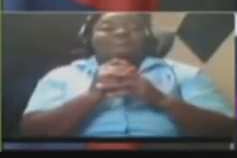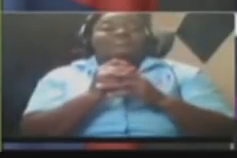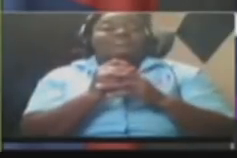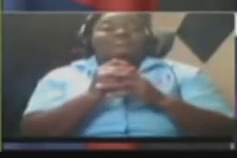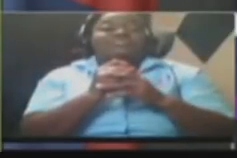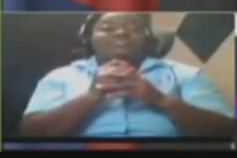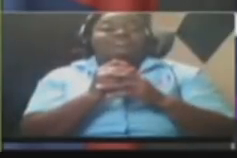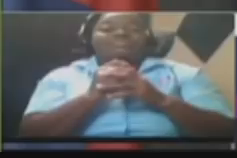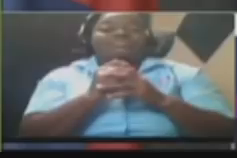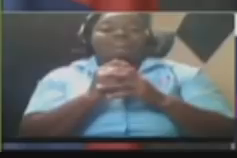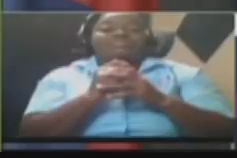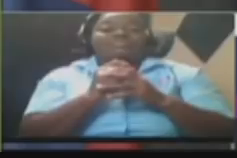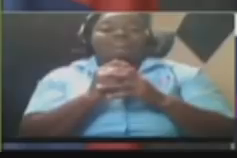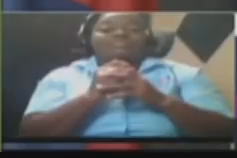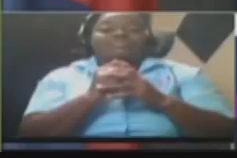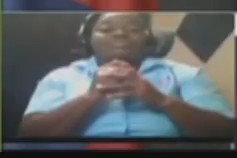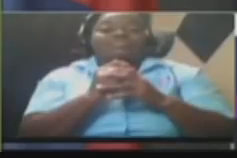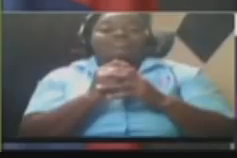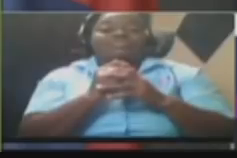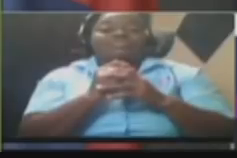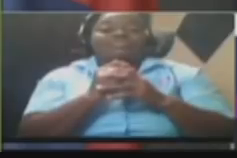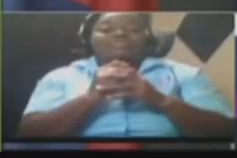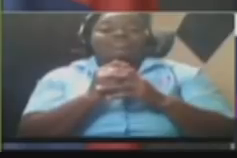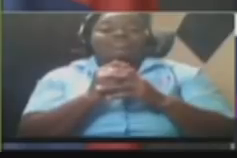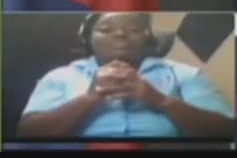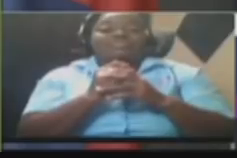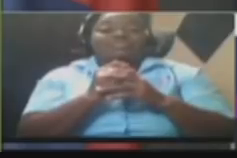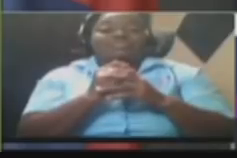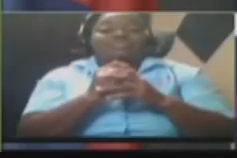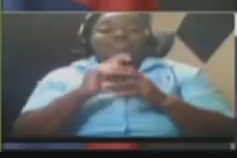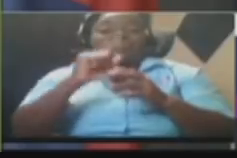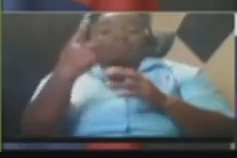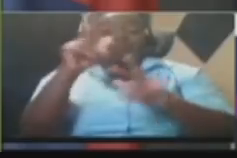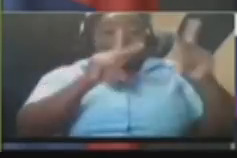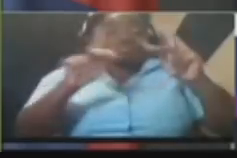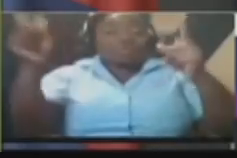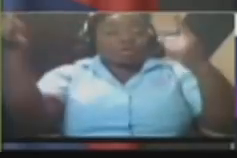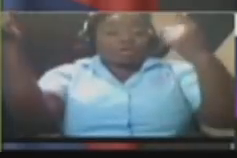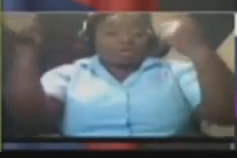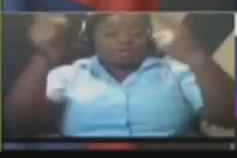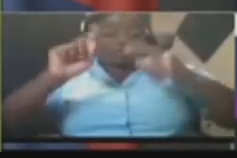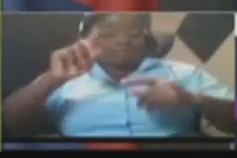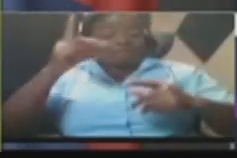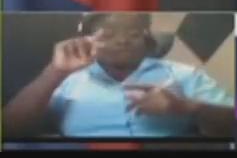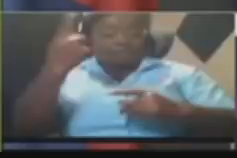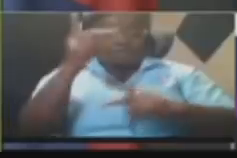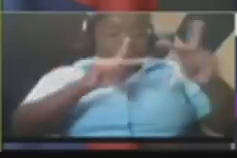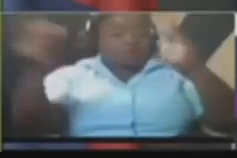Unfortunately, I could tell you that in the first shipment of people into the country, the very first one,